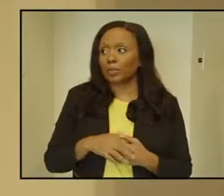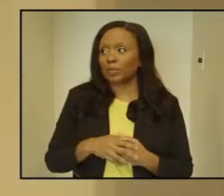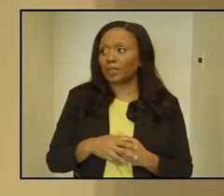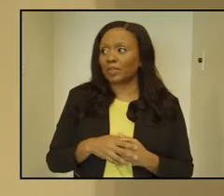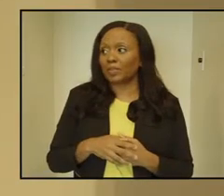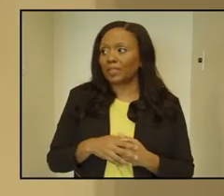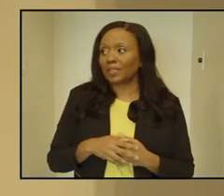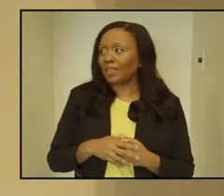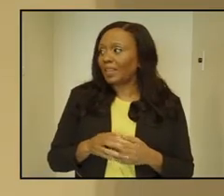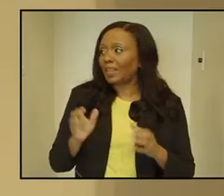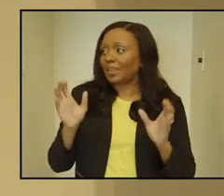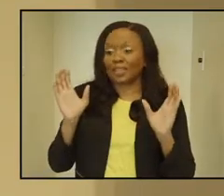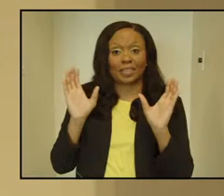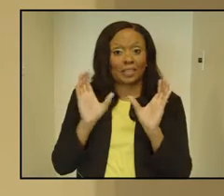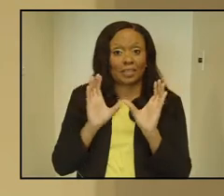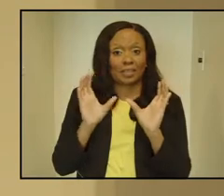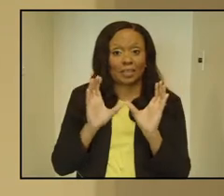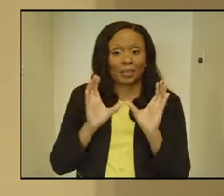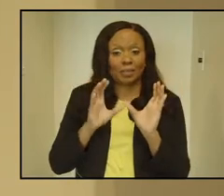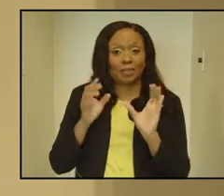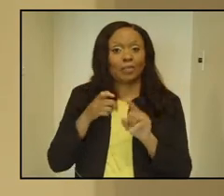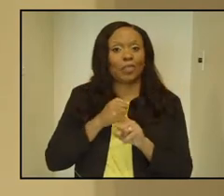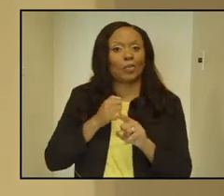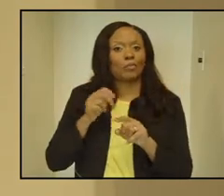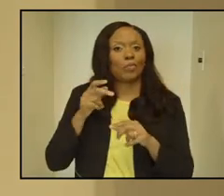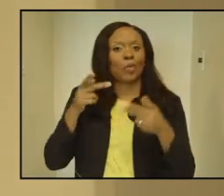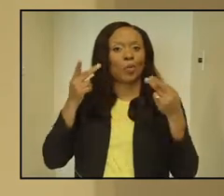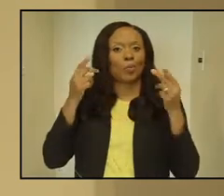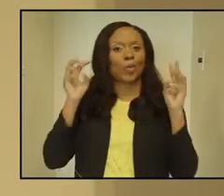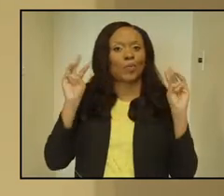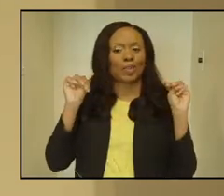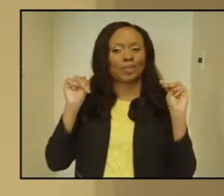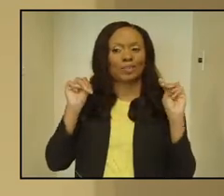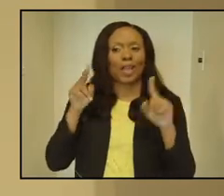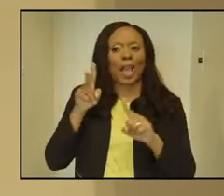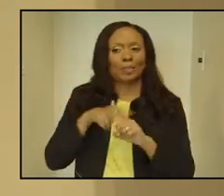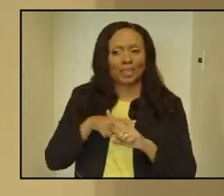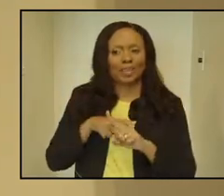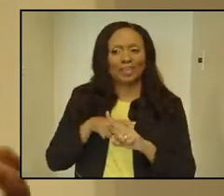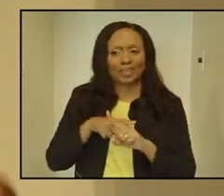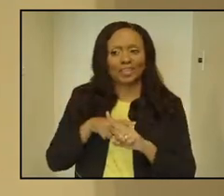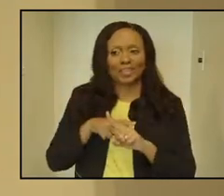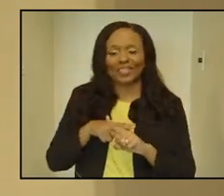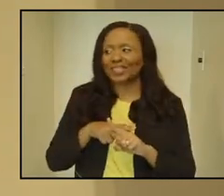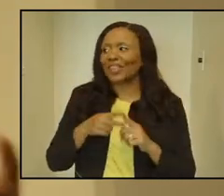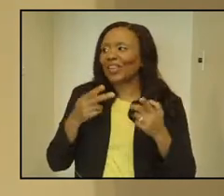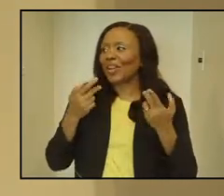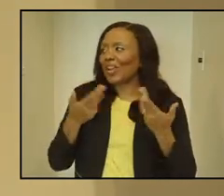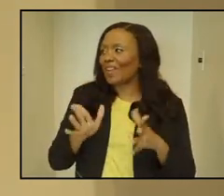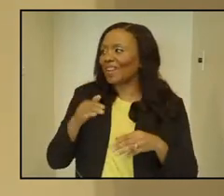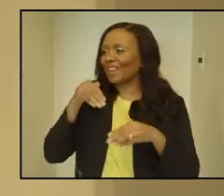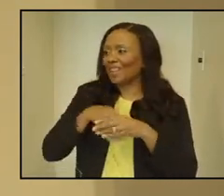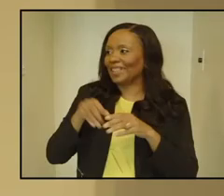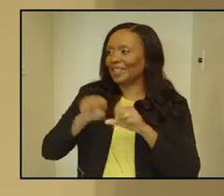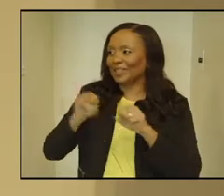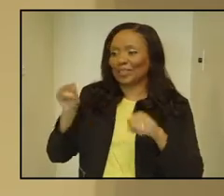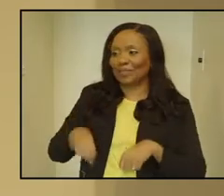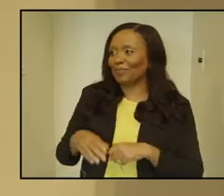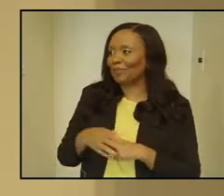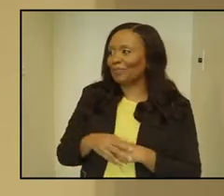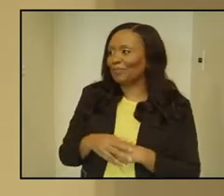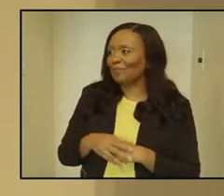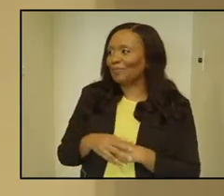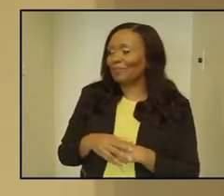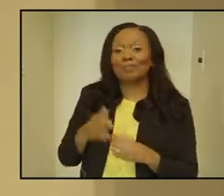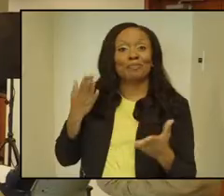the Prime Minister's application has already been generated. So I guess you may, PM, you may be